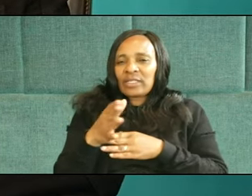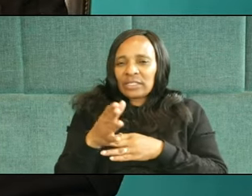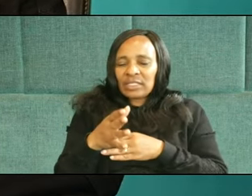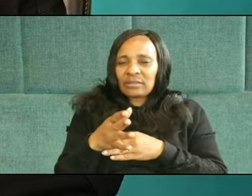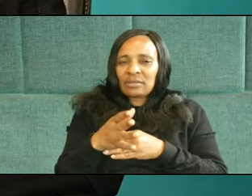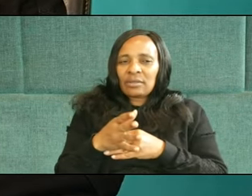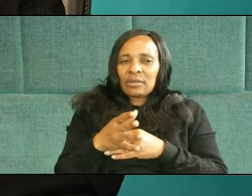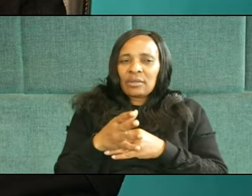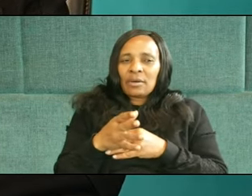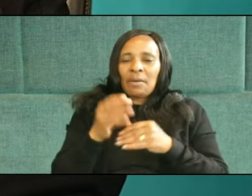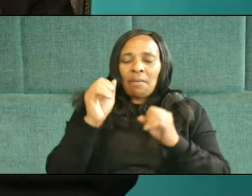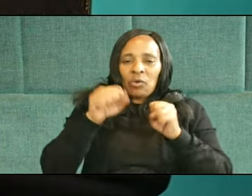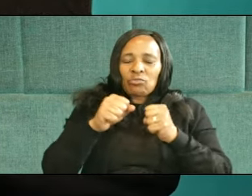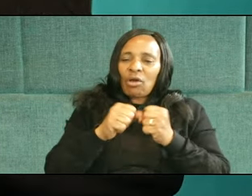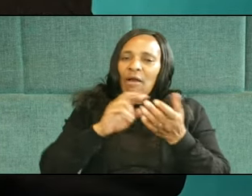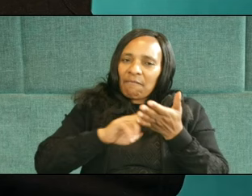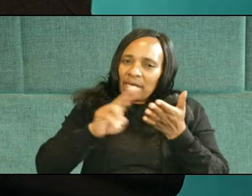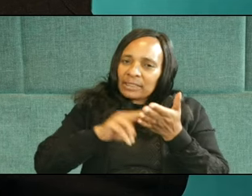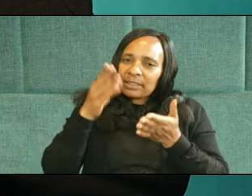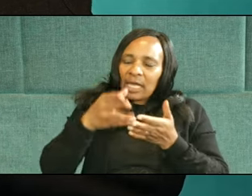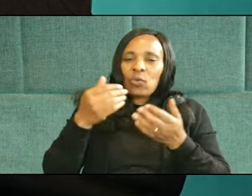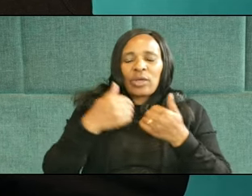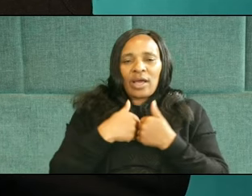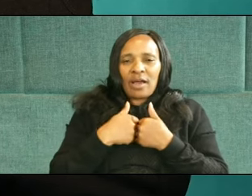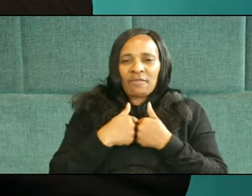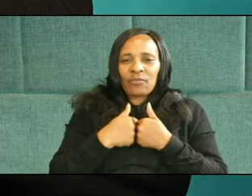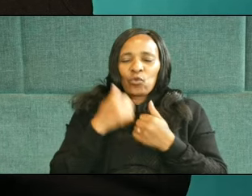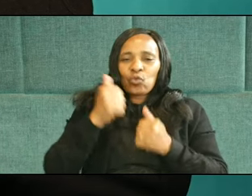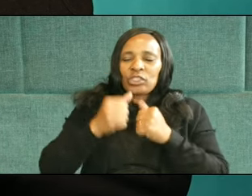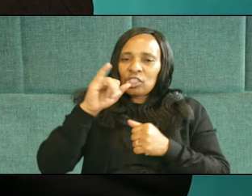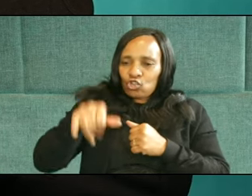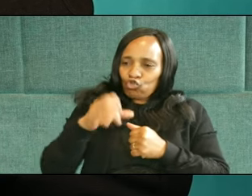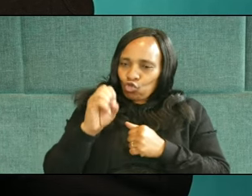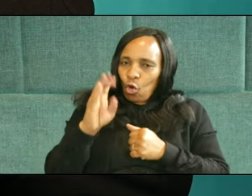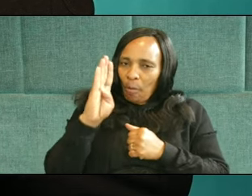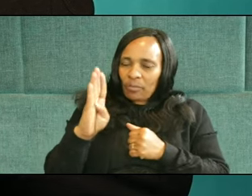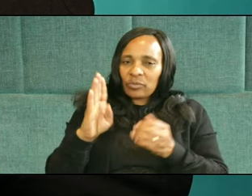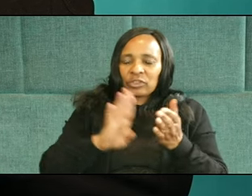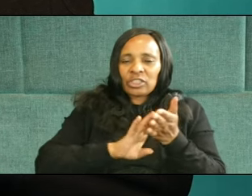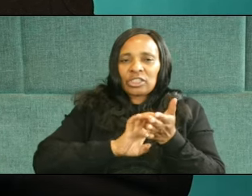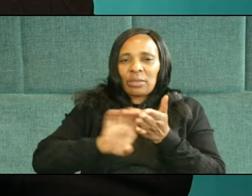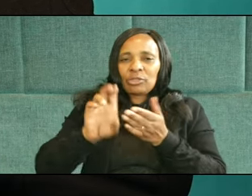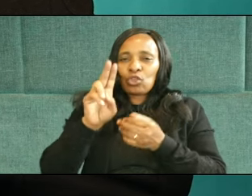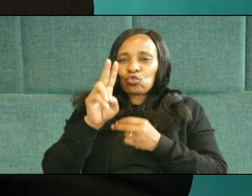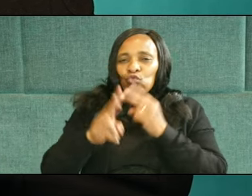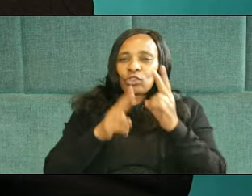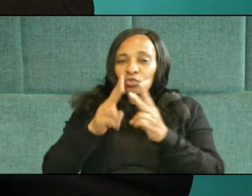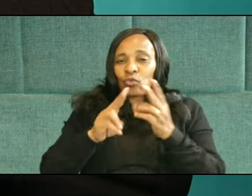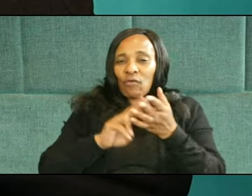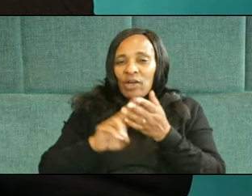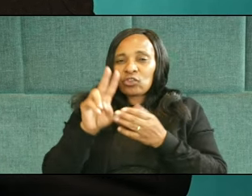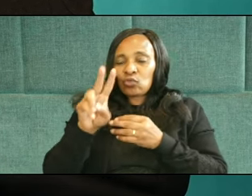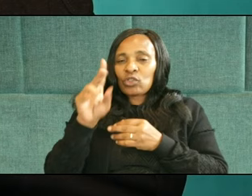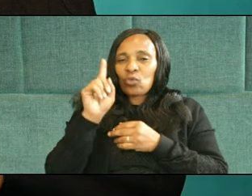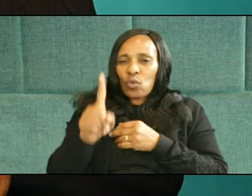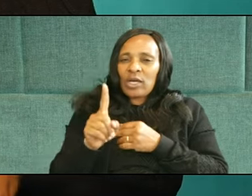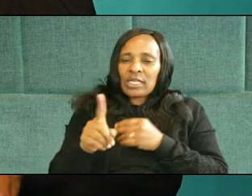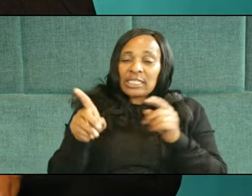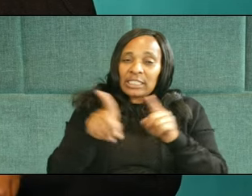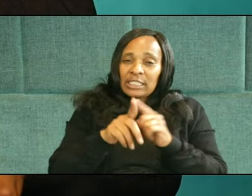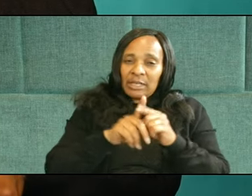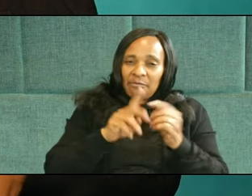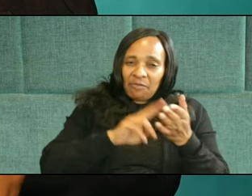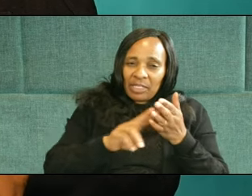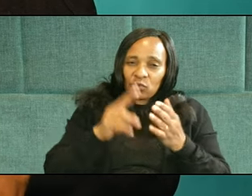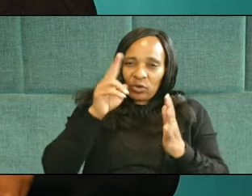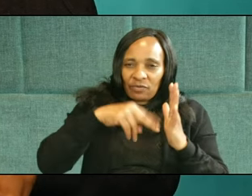The Thursday part, there's a verse that we have there to read. That's Job chapter 22, verse 21. That is the same verse that we've